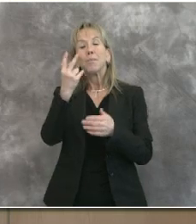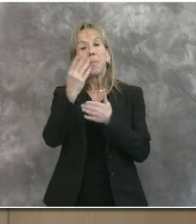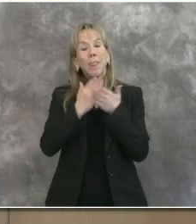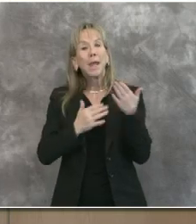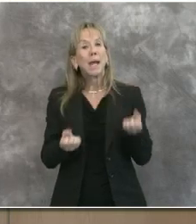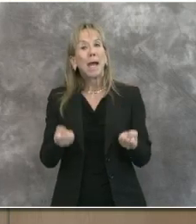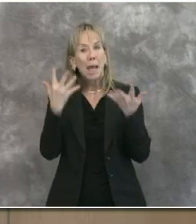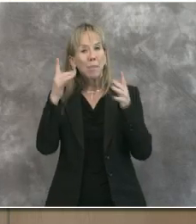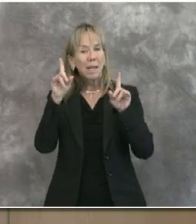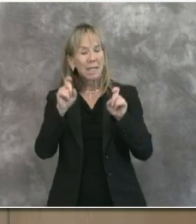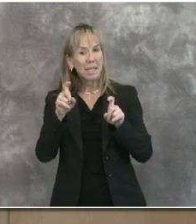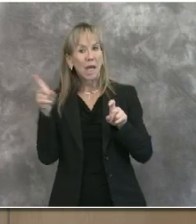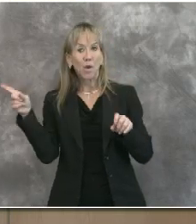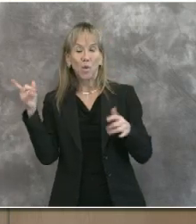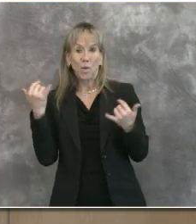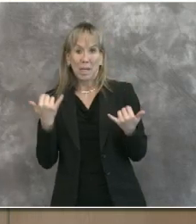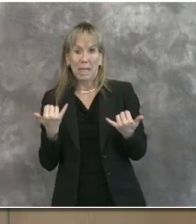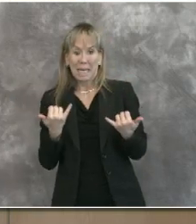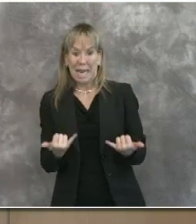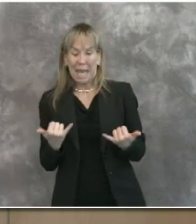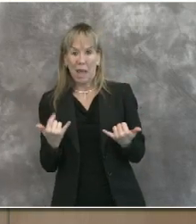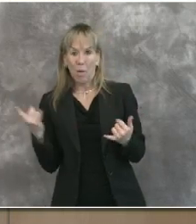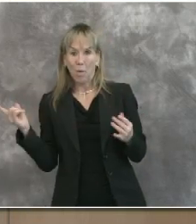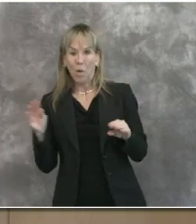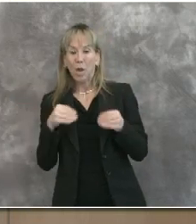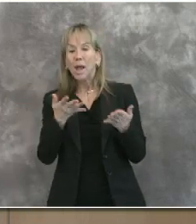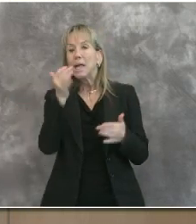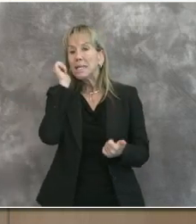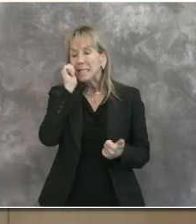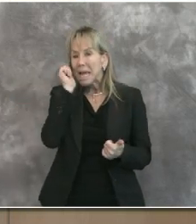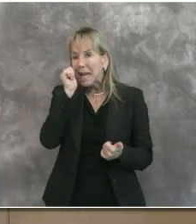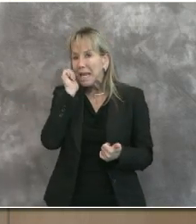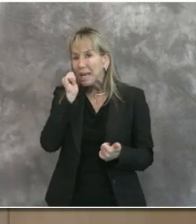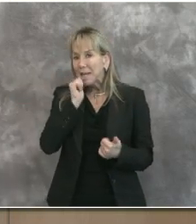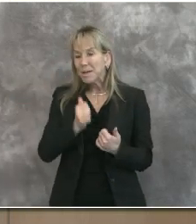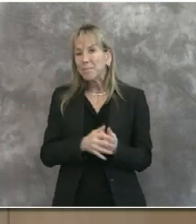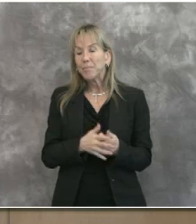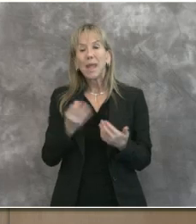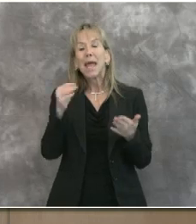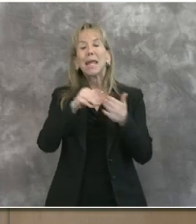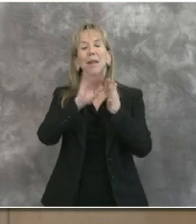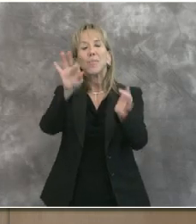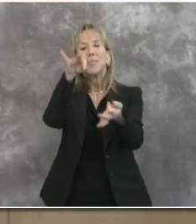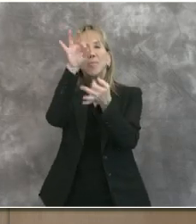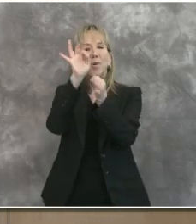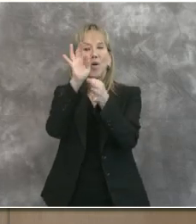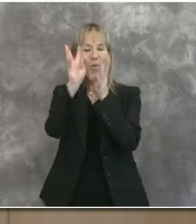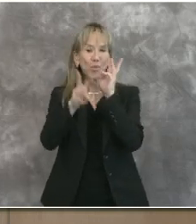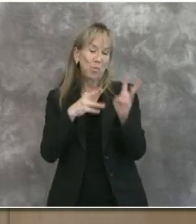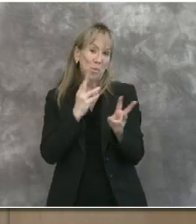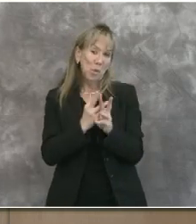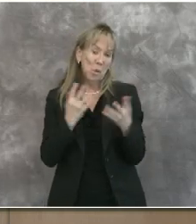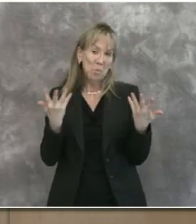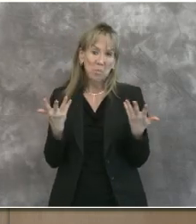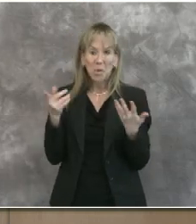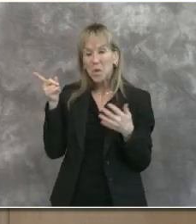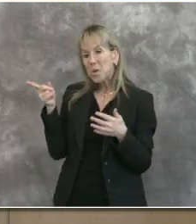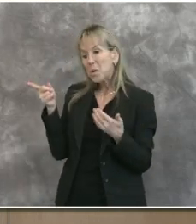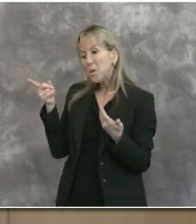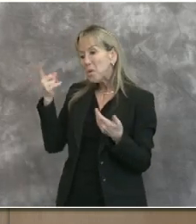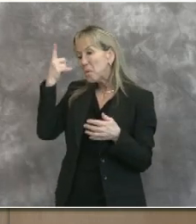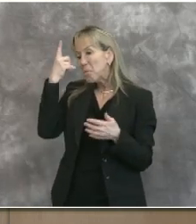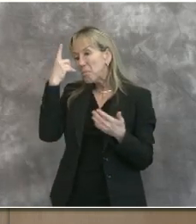many tests are you guys able to conduct right now per day? And in an ideal world, what's